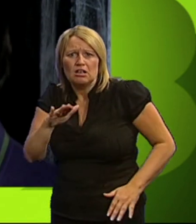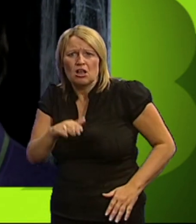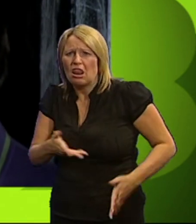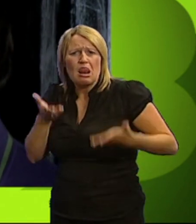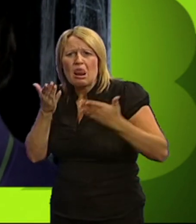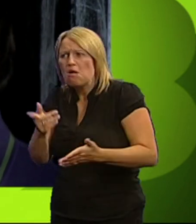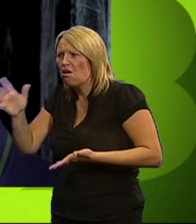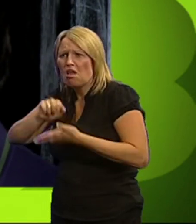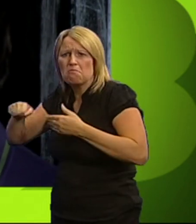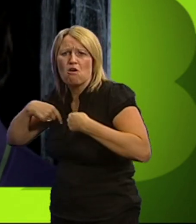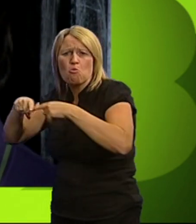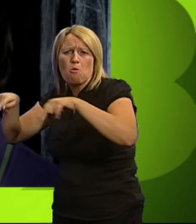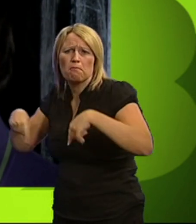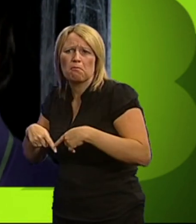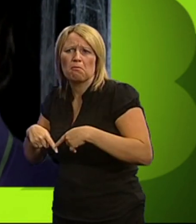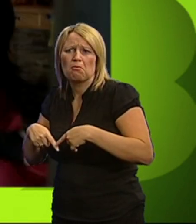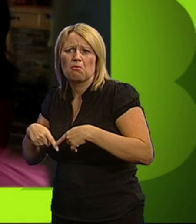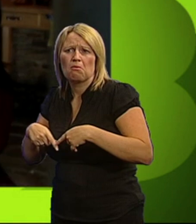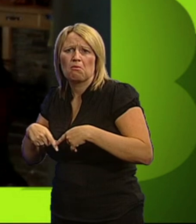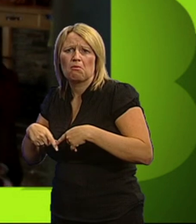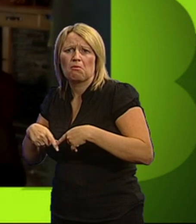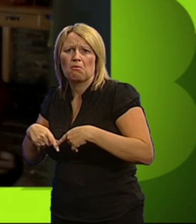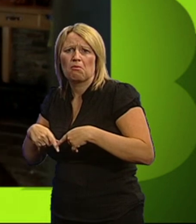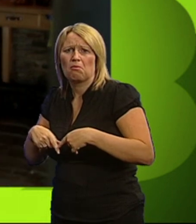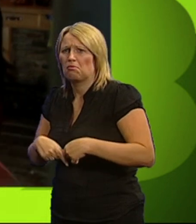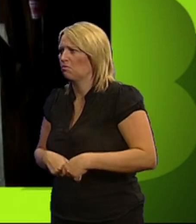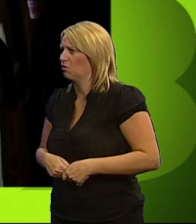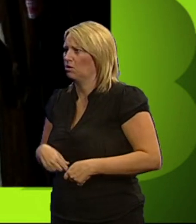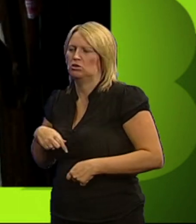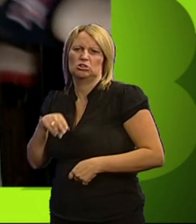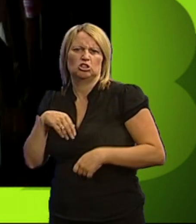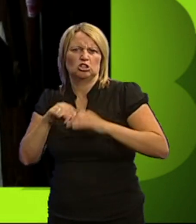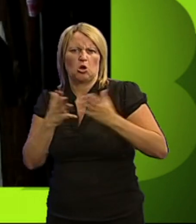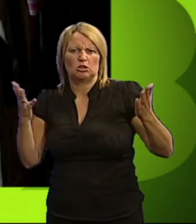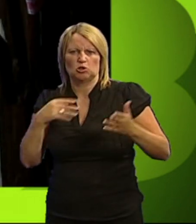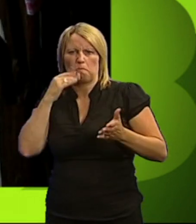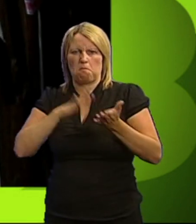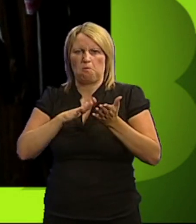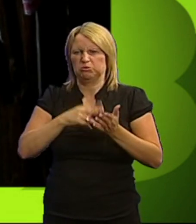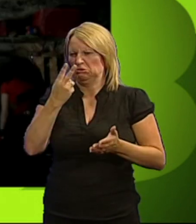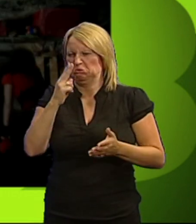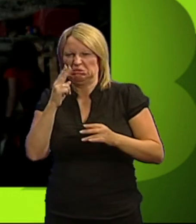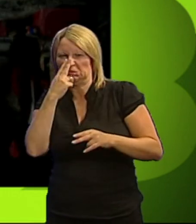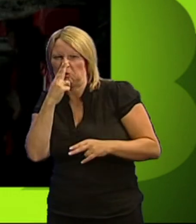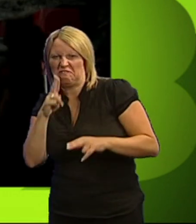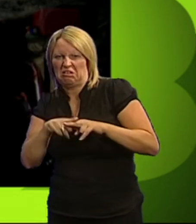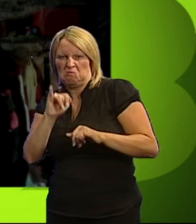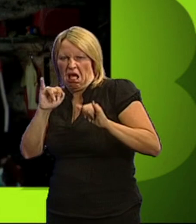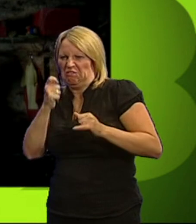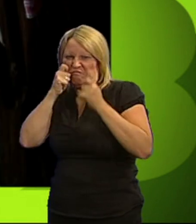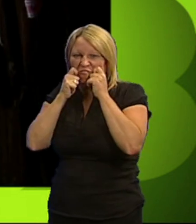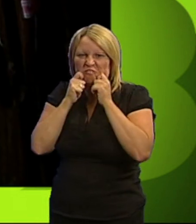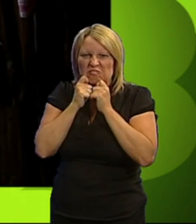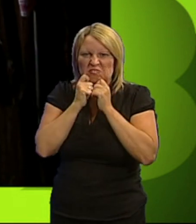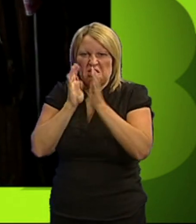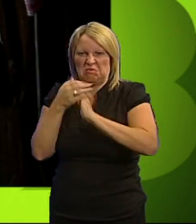not gonna let him take away my room, are you? I'm going on a chat show next week. It's called My Mum's a Two-Timing Blood-Sucking Vampire, and